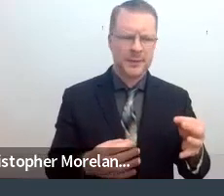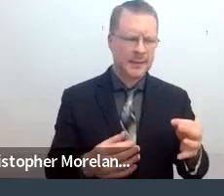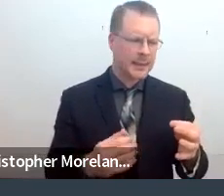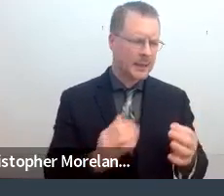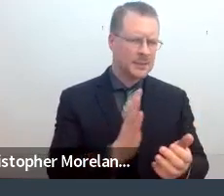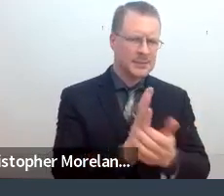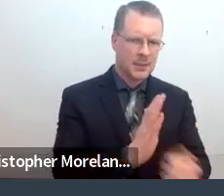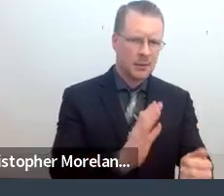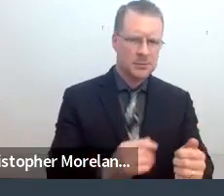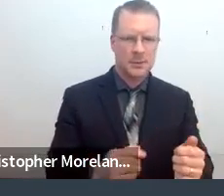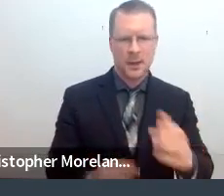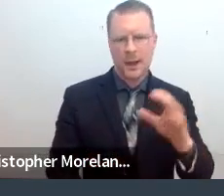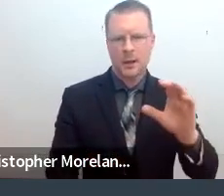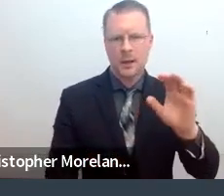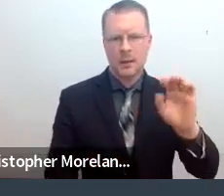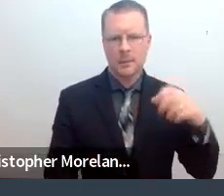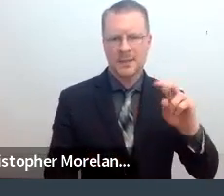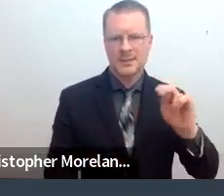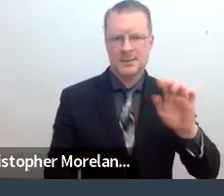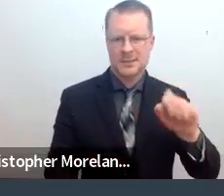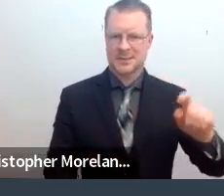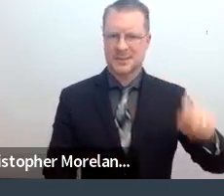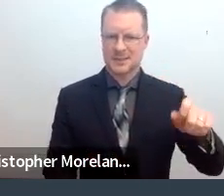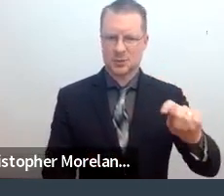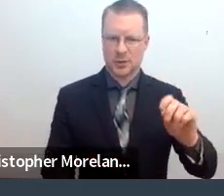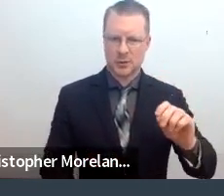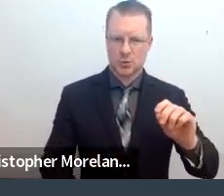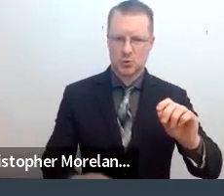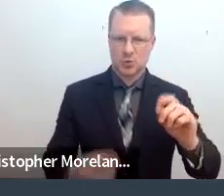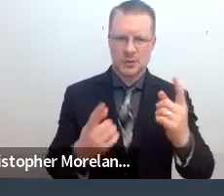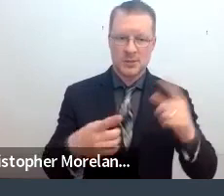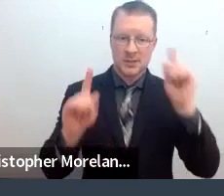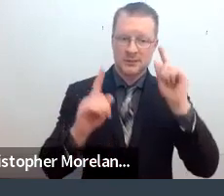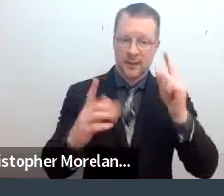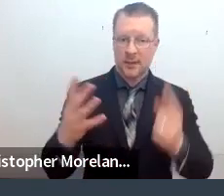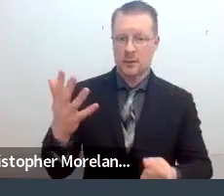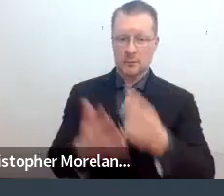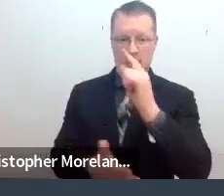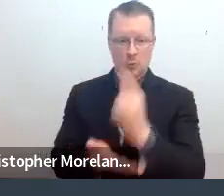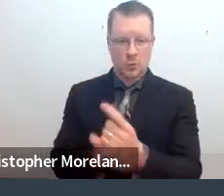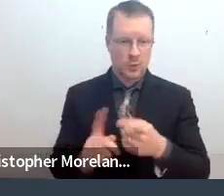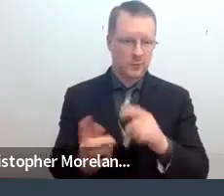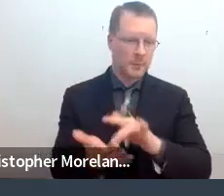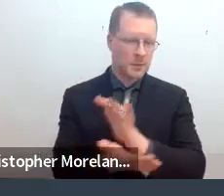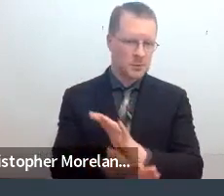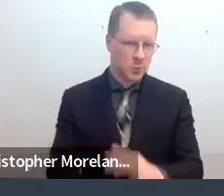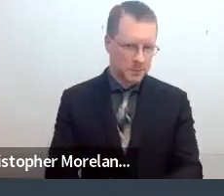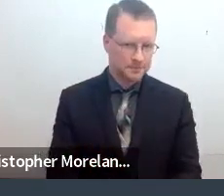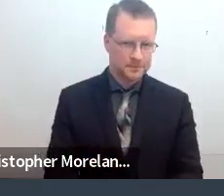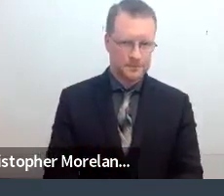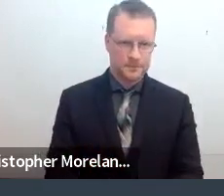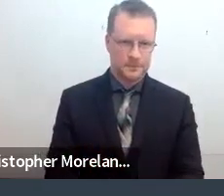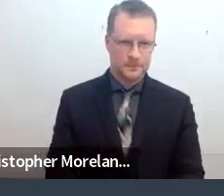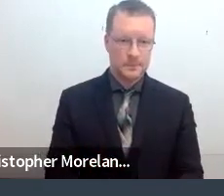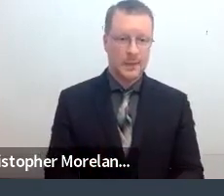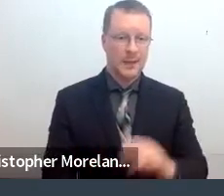States. Those documents describe skills and competencies that are needed to successfully matriculate